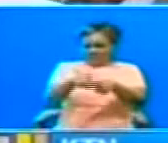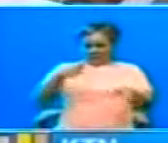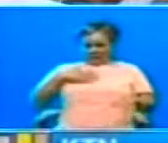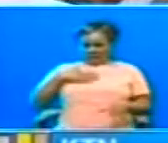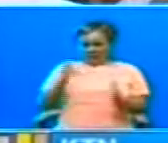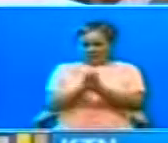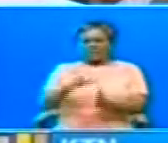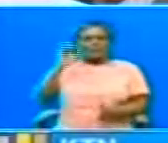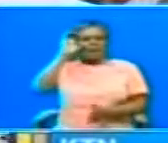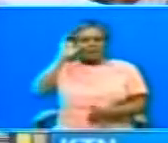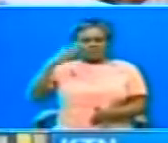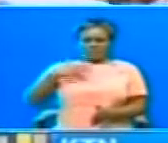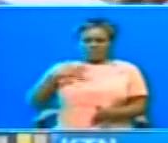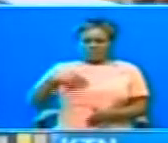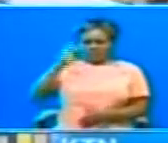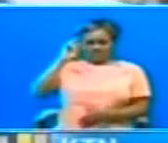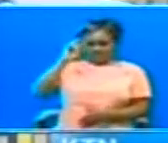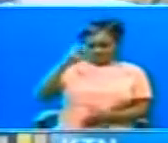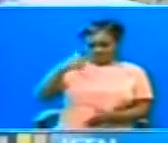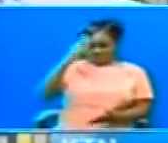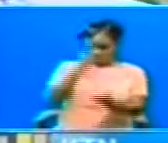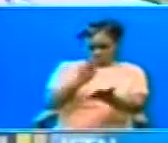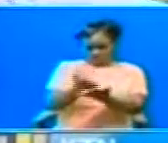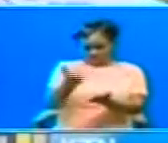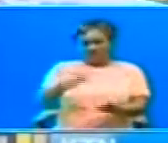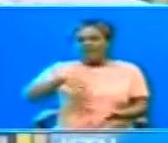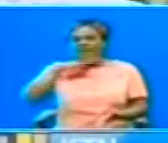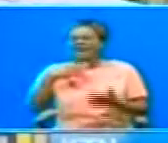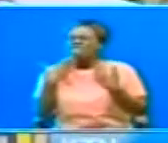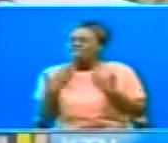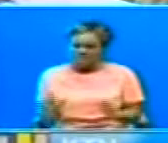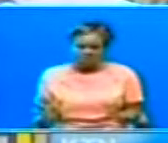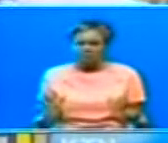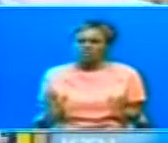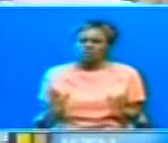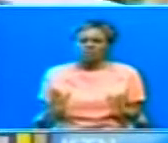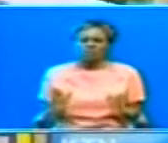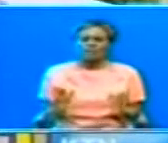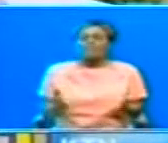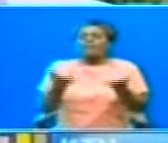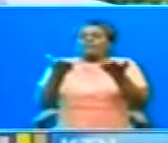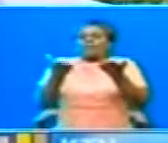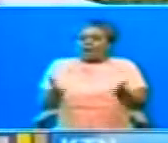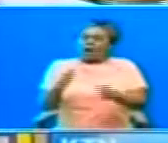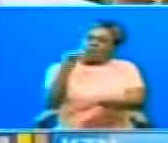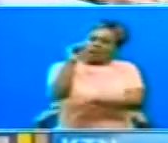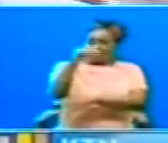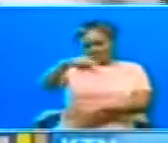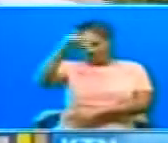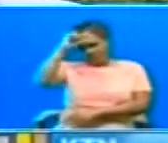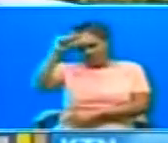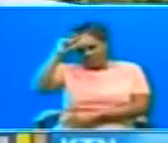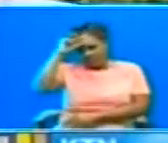my cousin, and nikaona ni yeye na ameuawa kinyama. Sasa mimi ningeomba